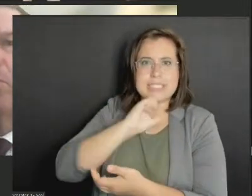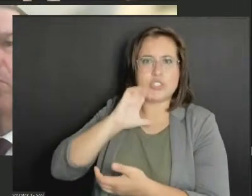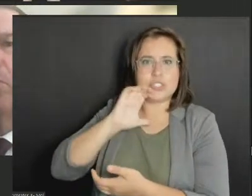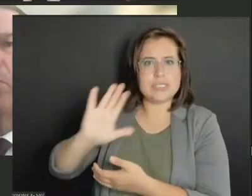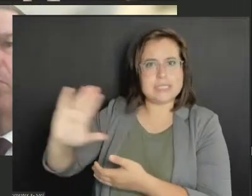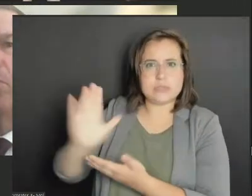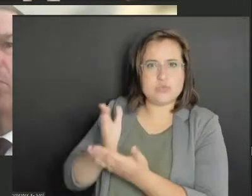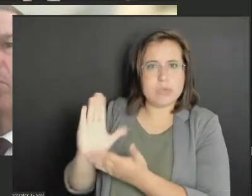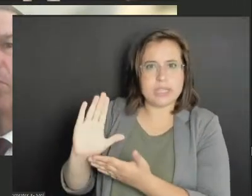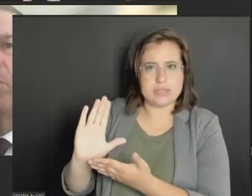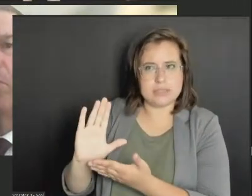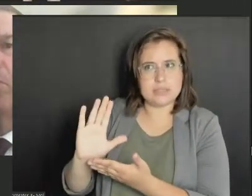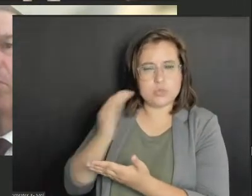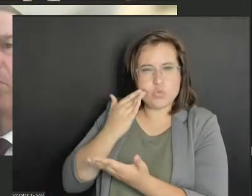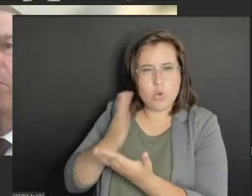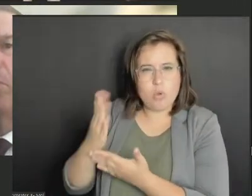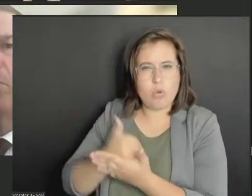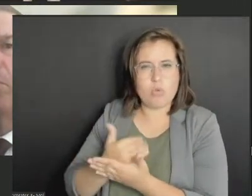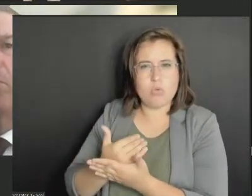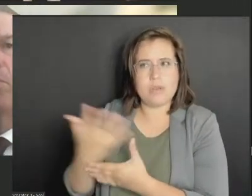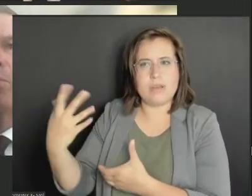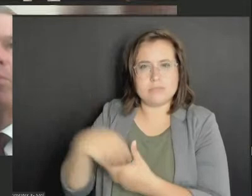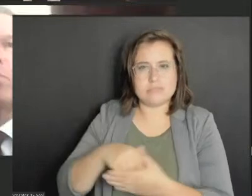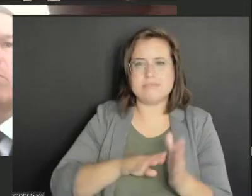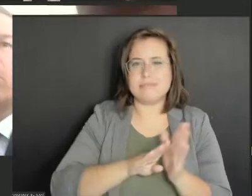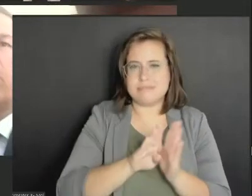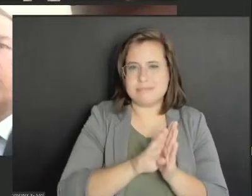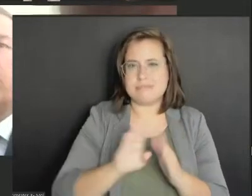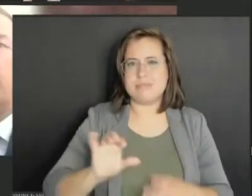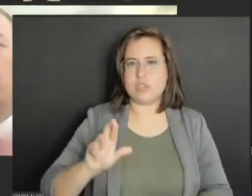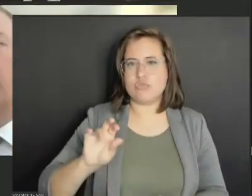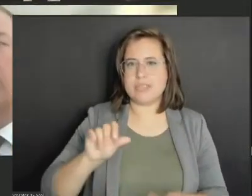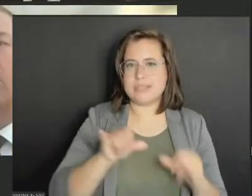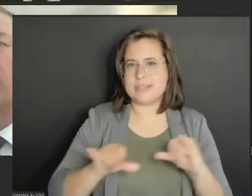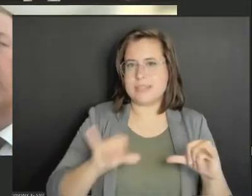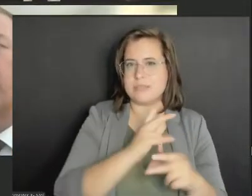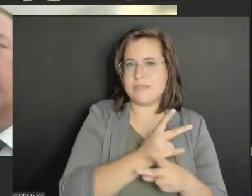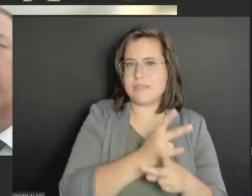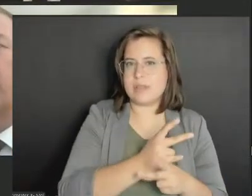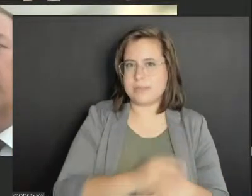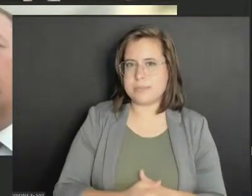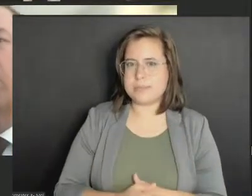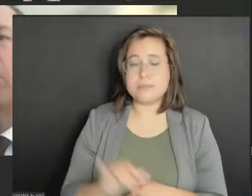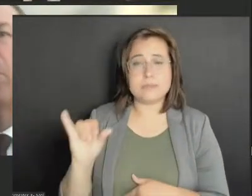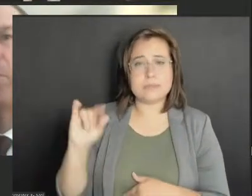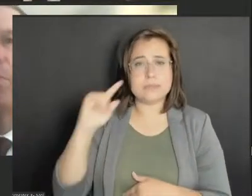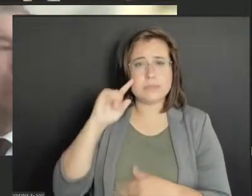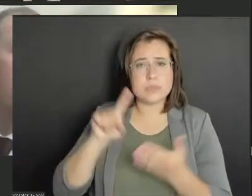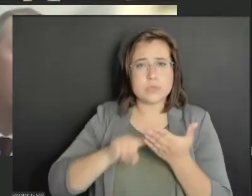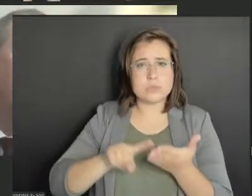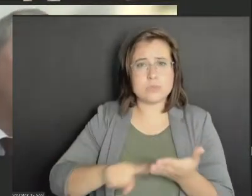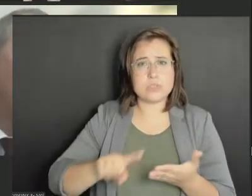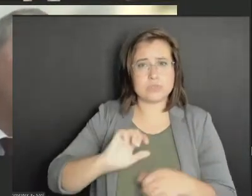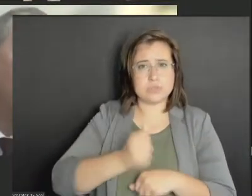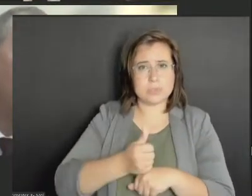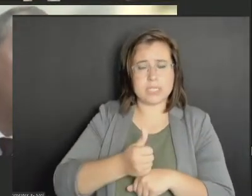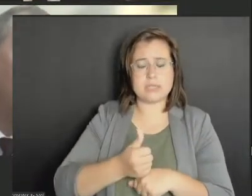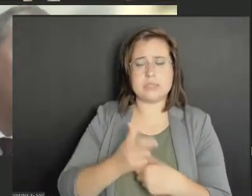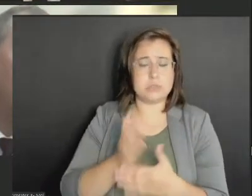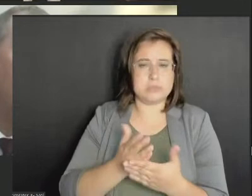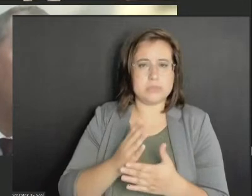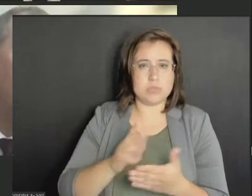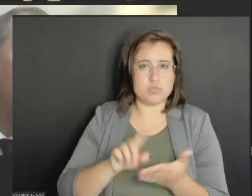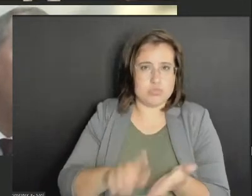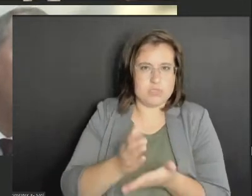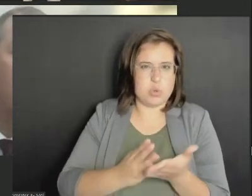of the development of crisis standards of care. And I also think there's a research piece, and I see Dr.